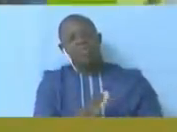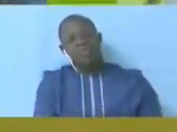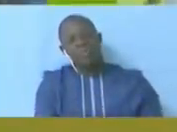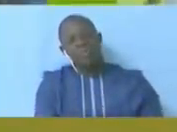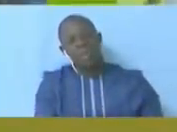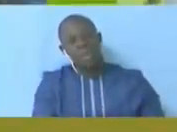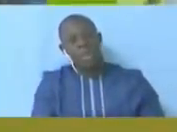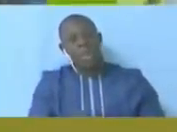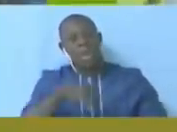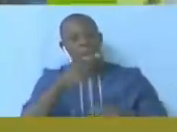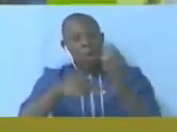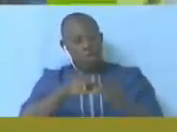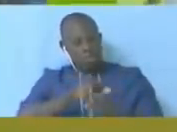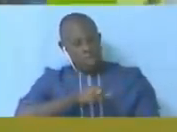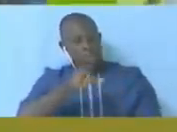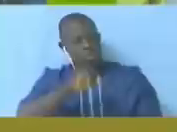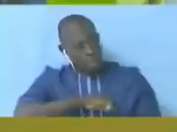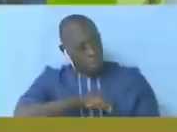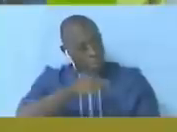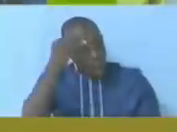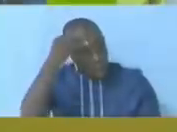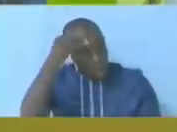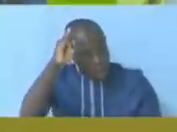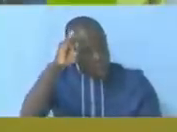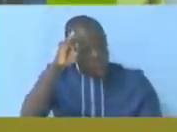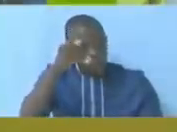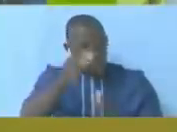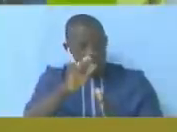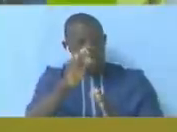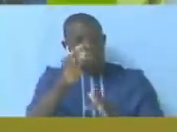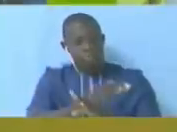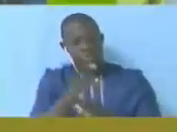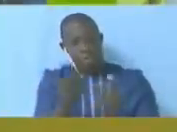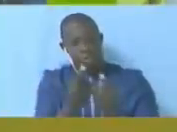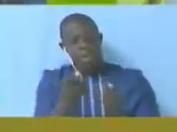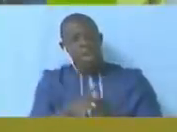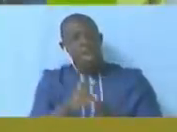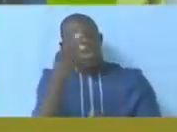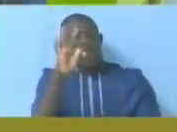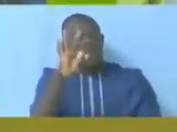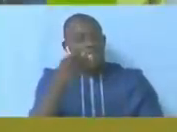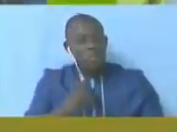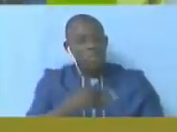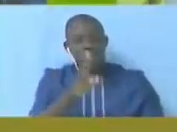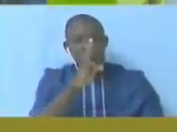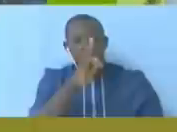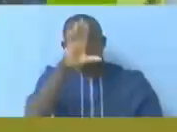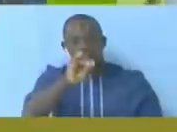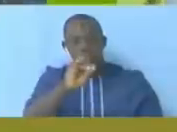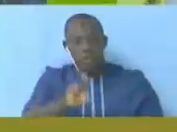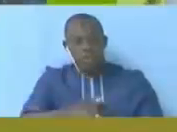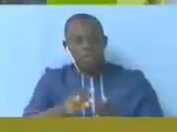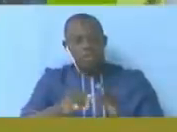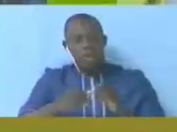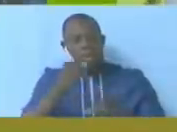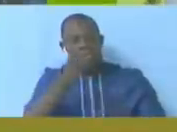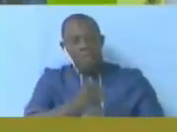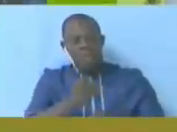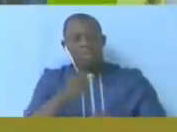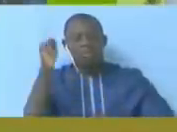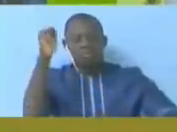In my personal opinion, even when those who have been brutalized have forgiven, I